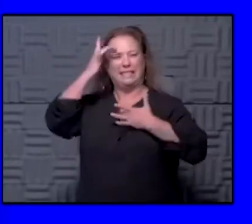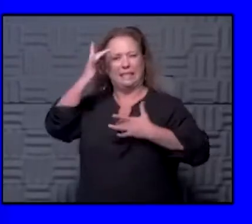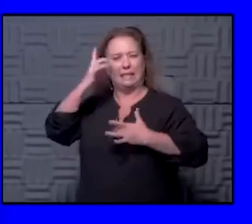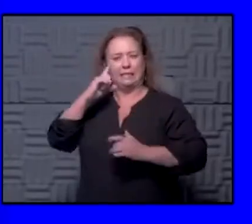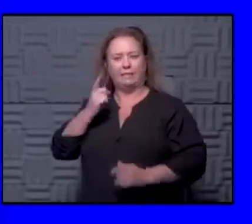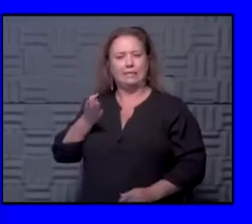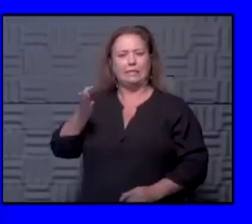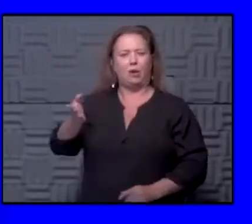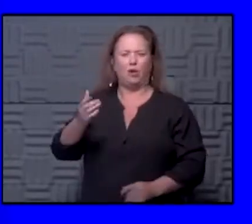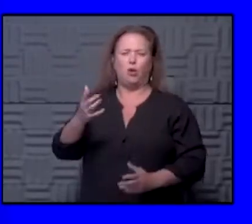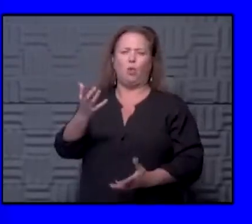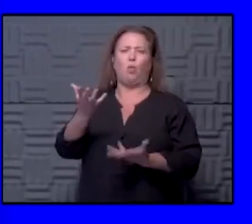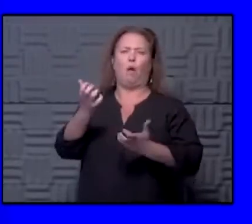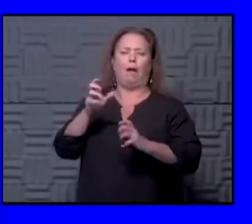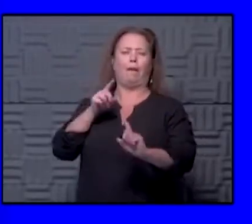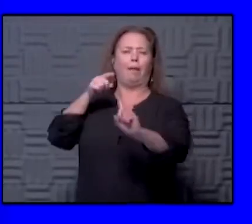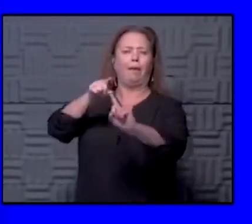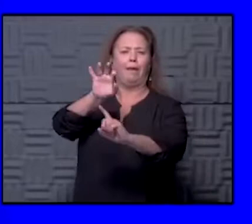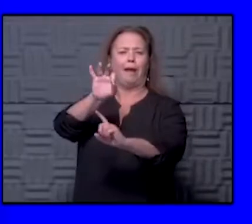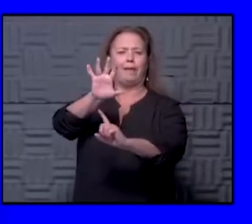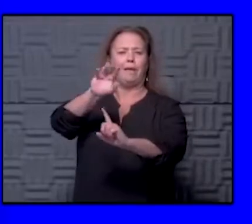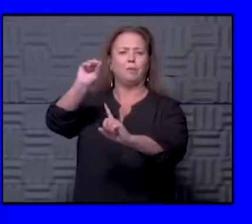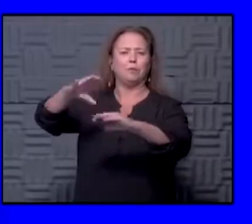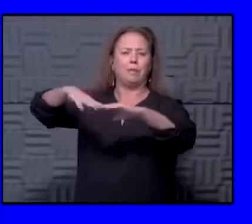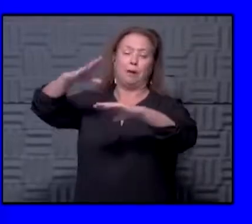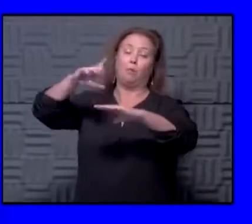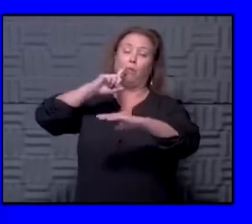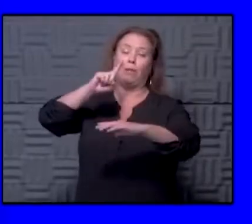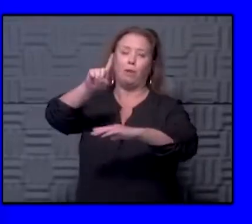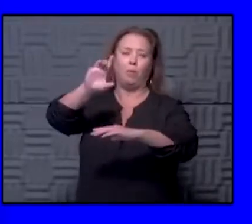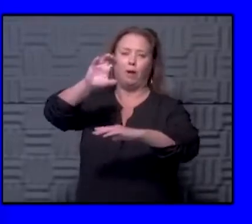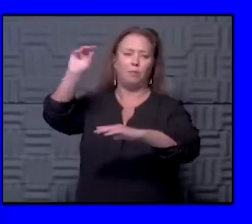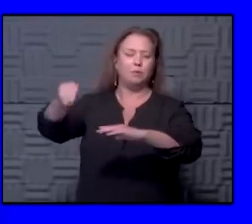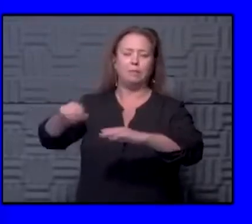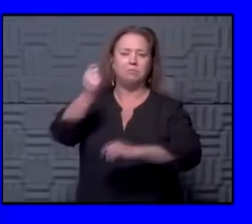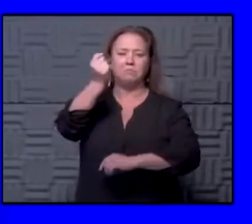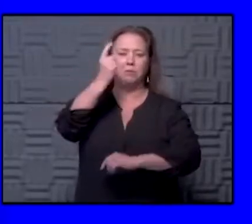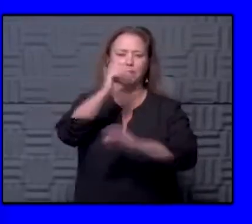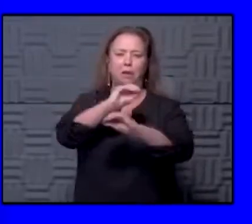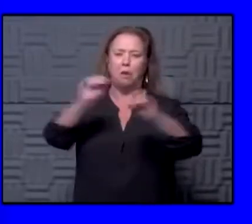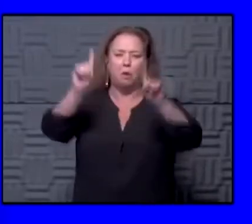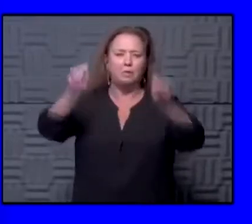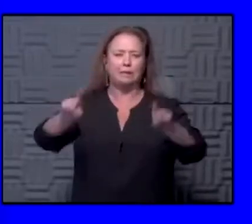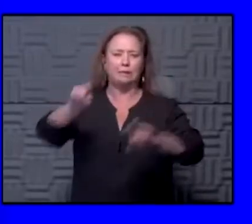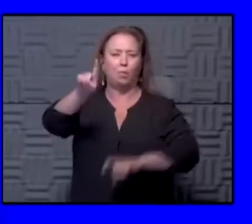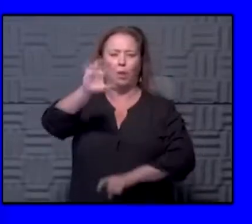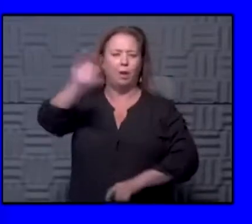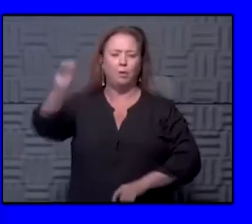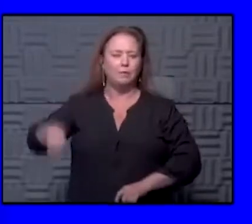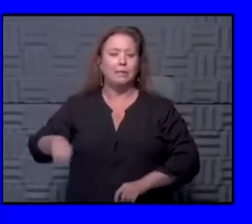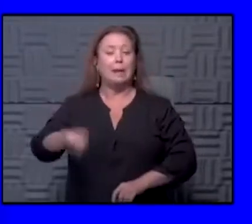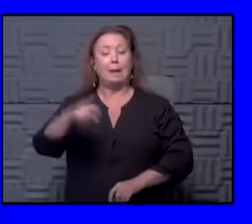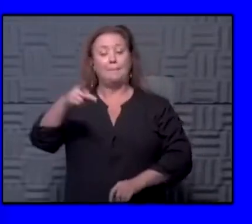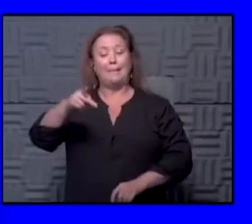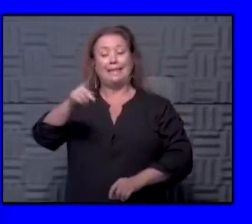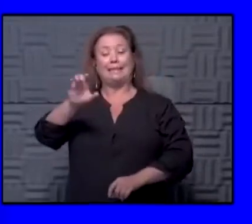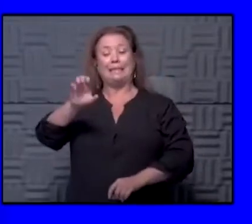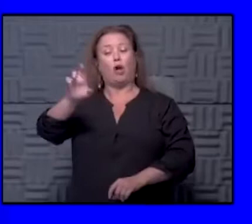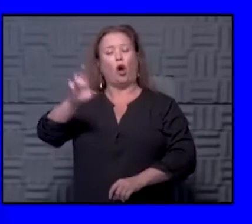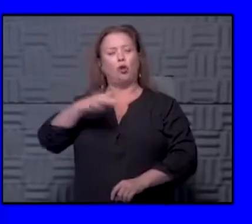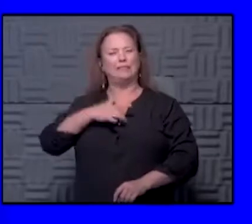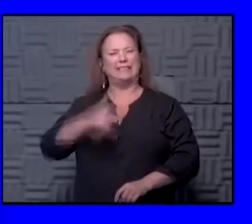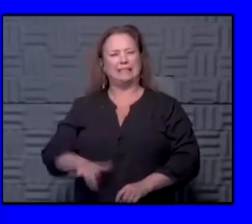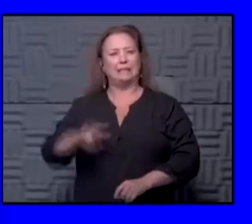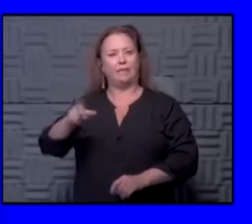something 95% or better, obviously 100% or better, but no test is 100%. The PCR tests tend to be very sensitive and will pick